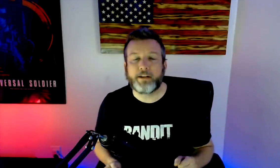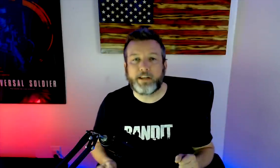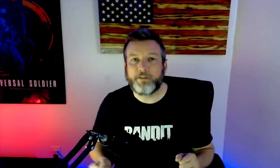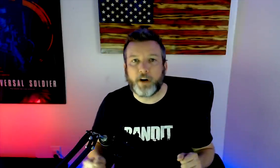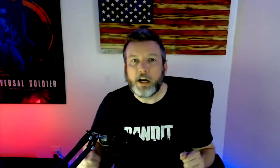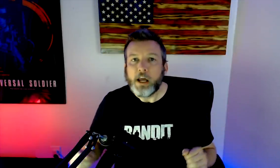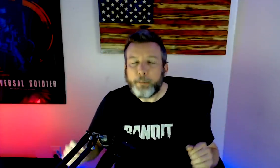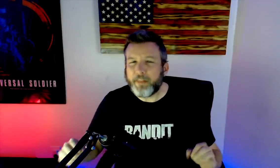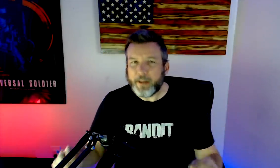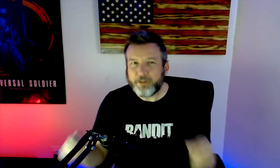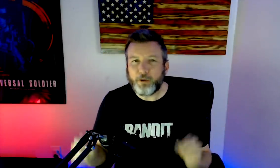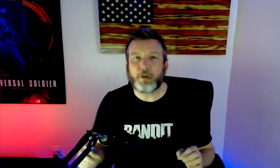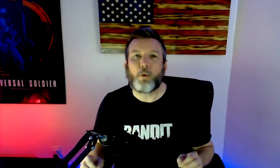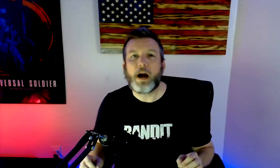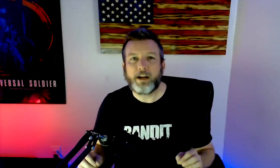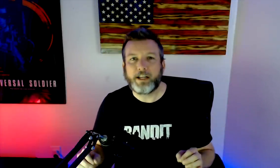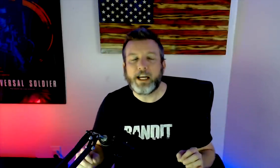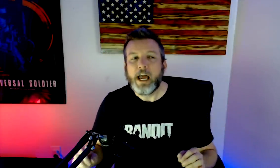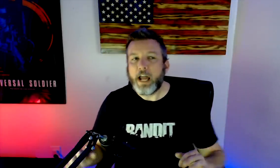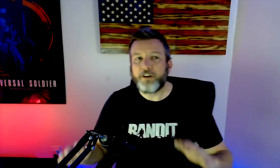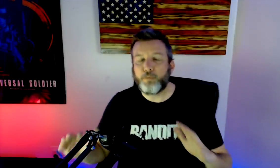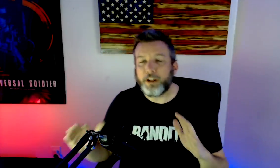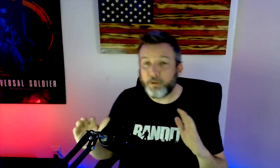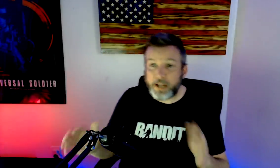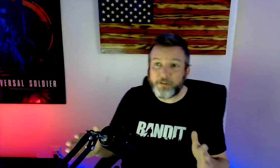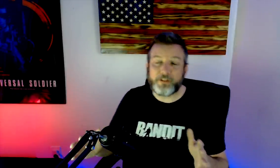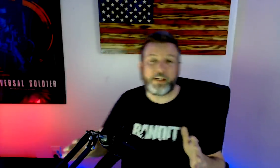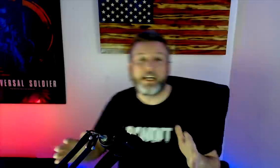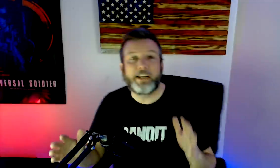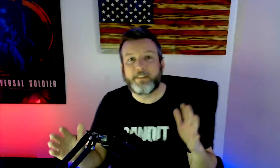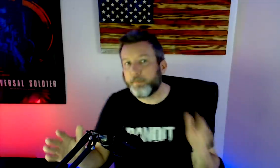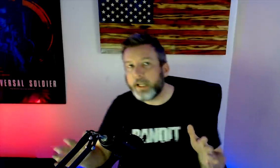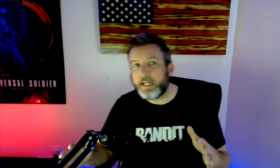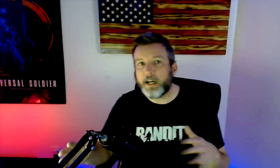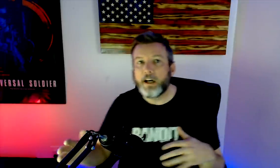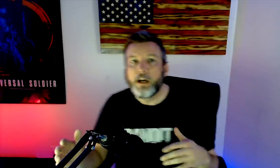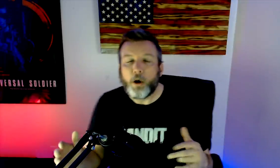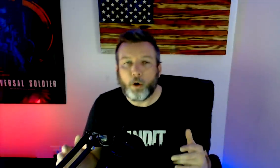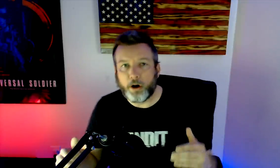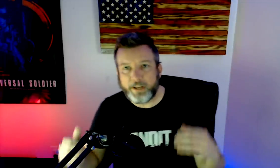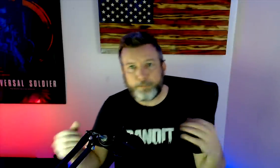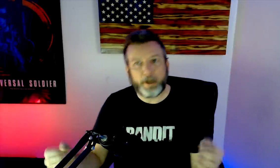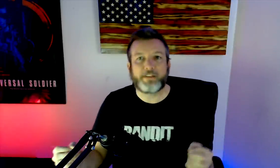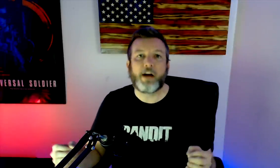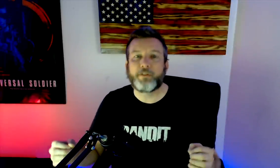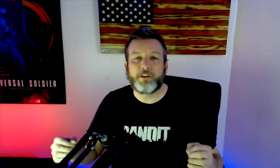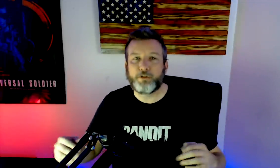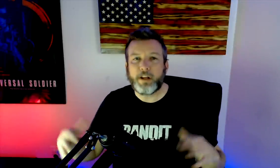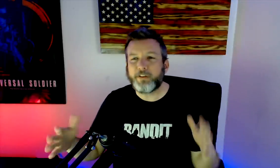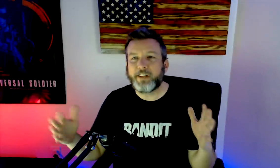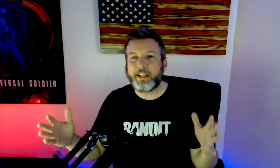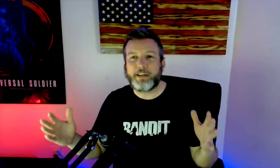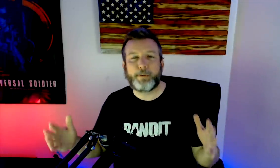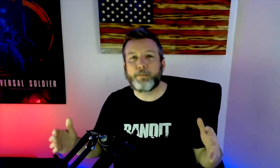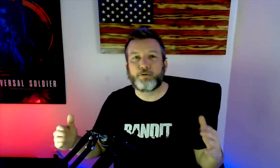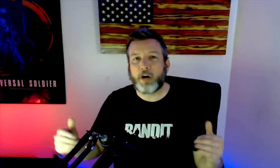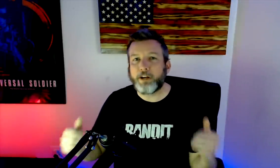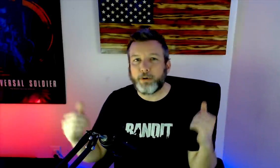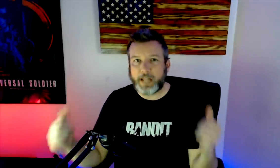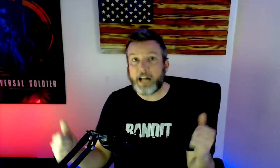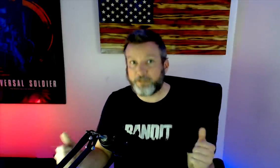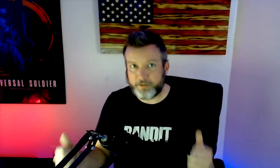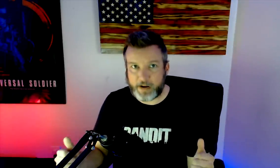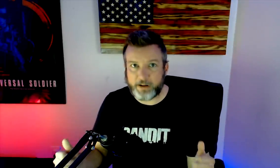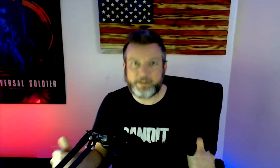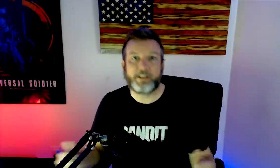BLM and Antifa, but they'll do it quietly. And what you'll never see is the media or these press conferences. You'll never see these people trying